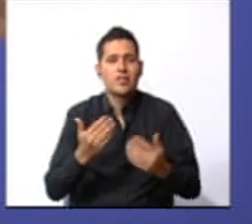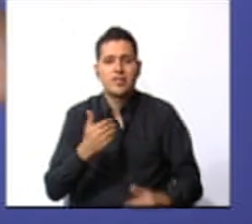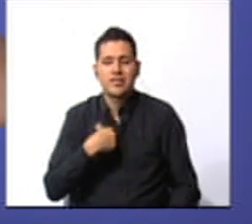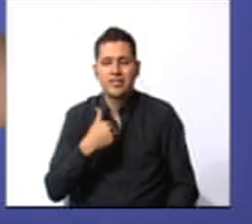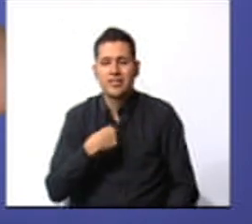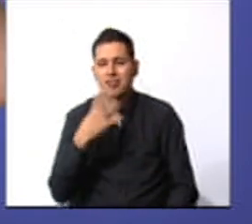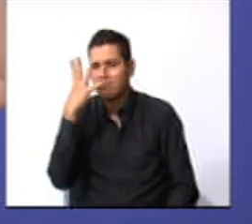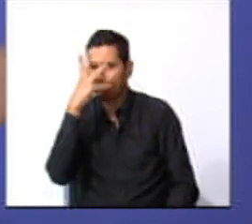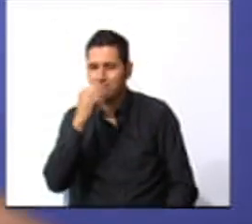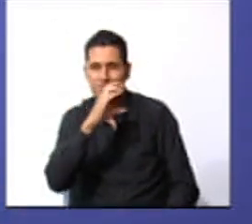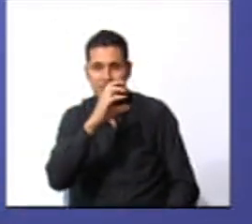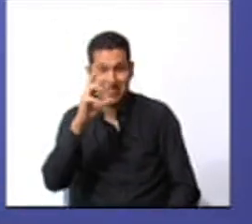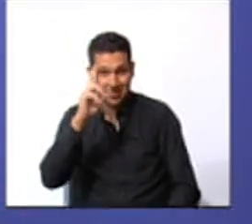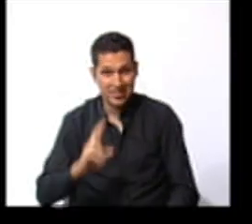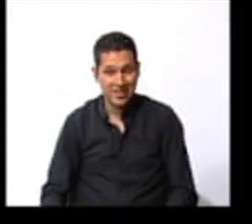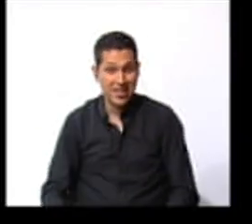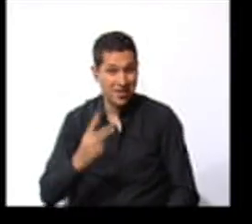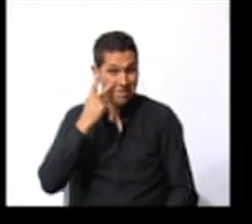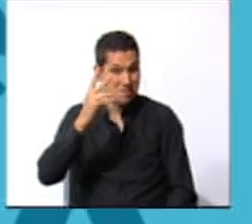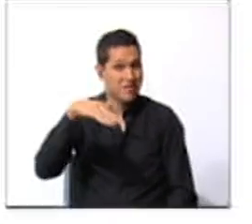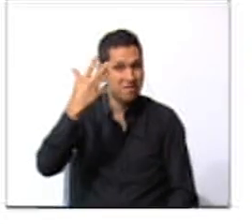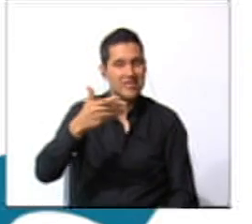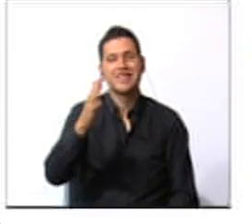later. Bye.